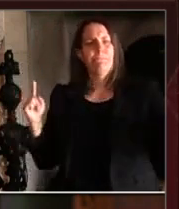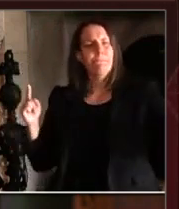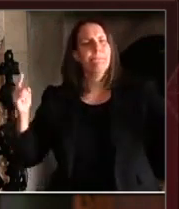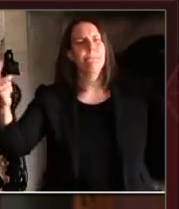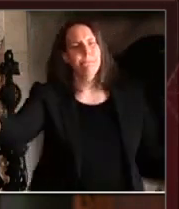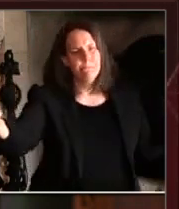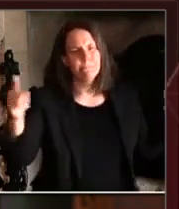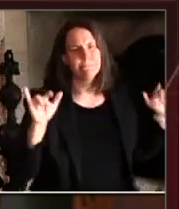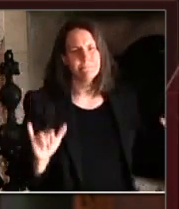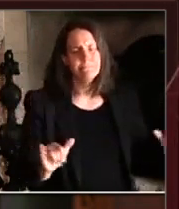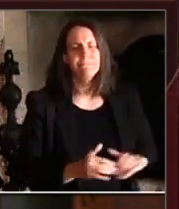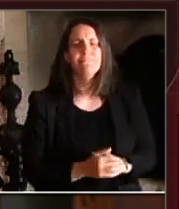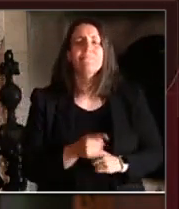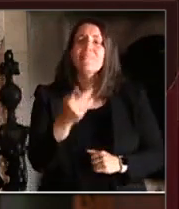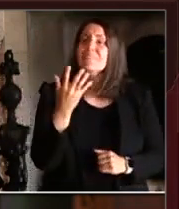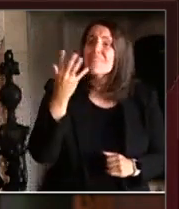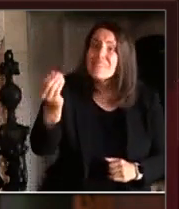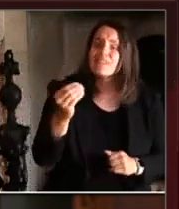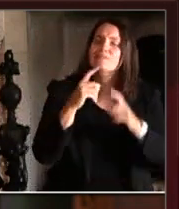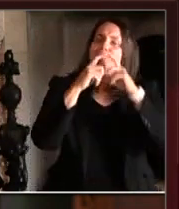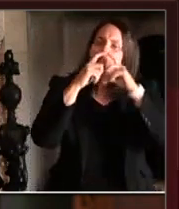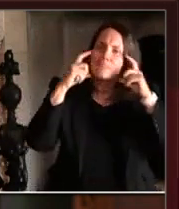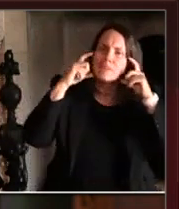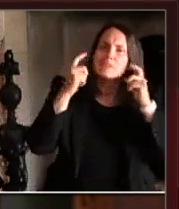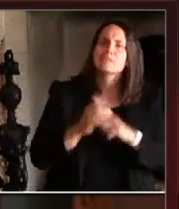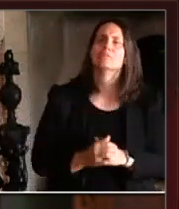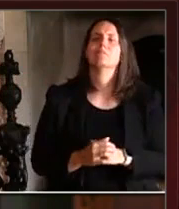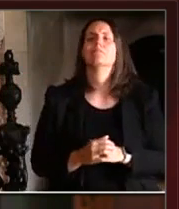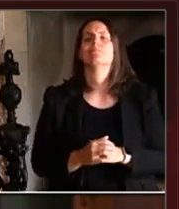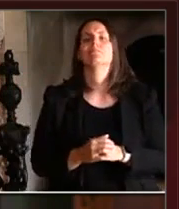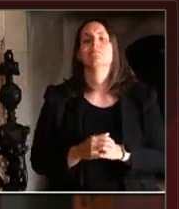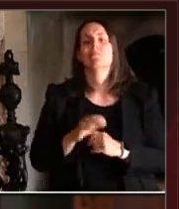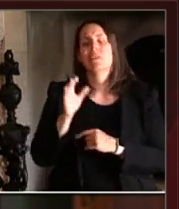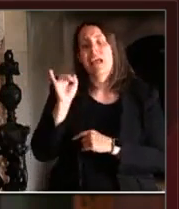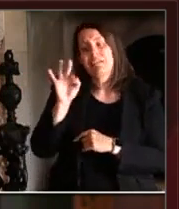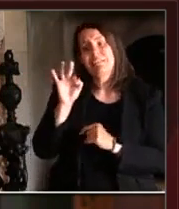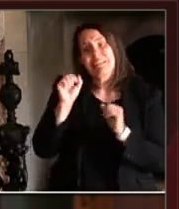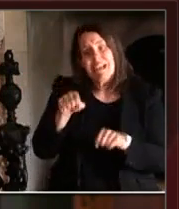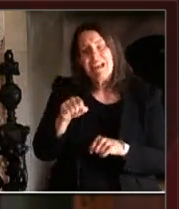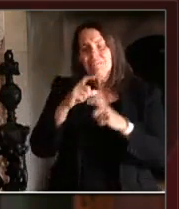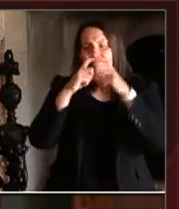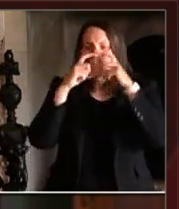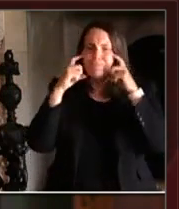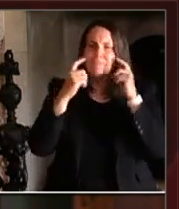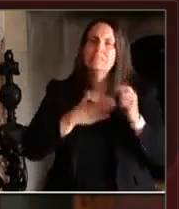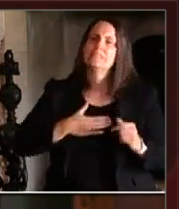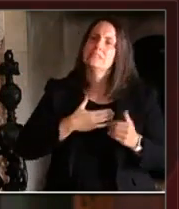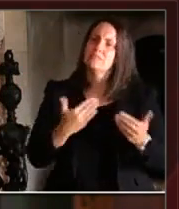a cloth face covering if you can. Thank you for your continued work to help stop the